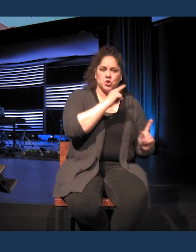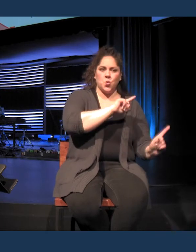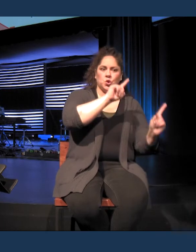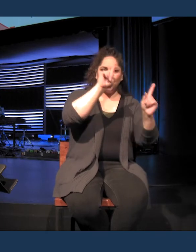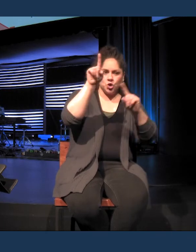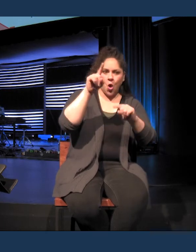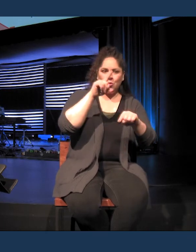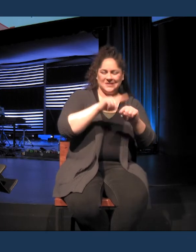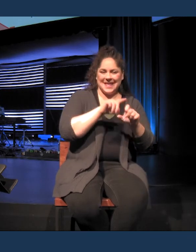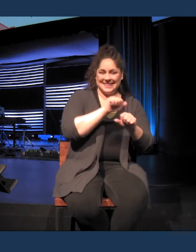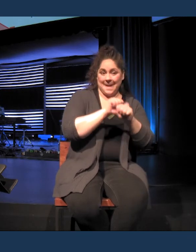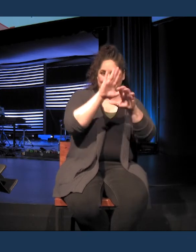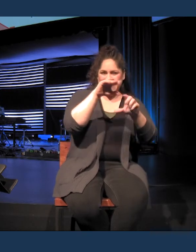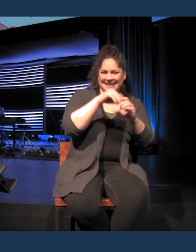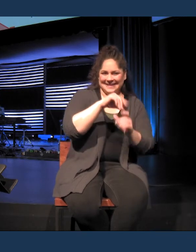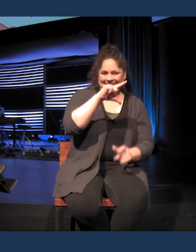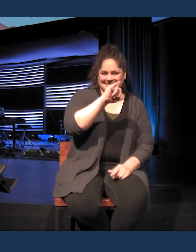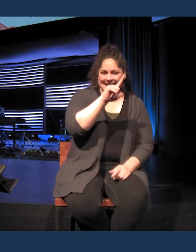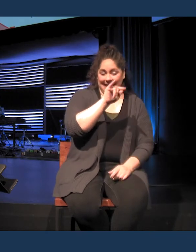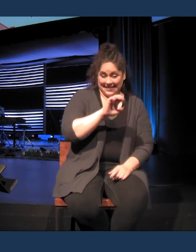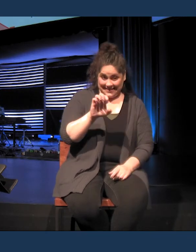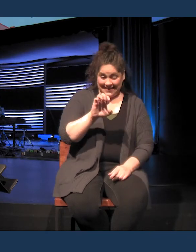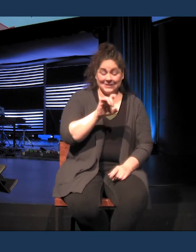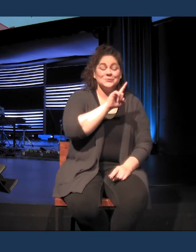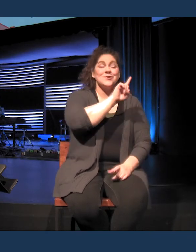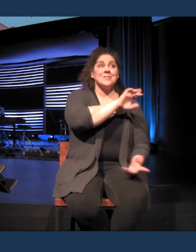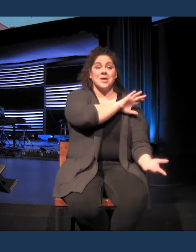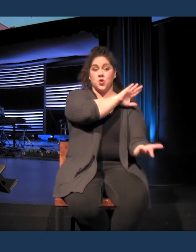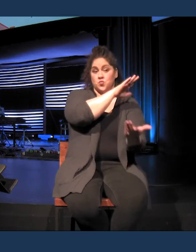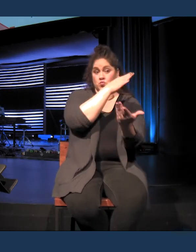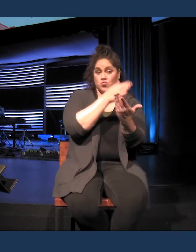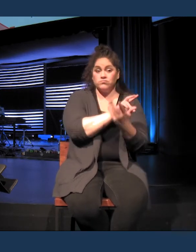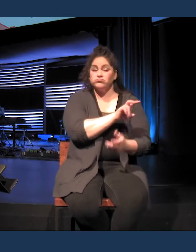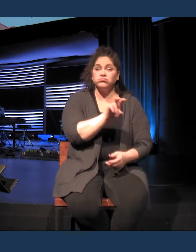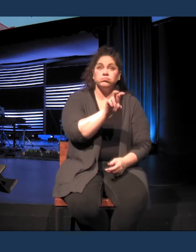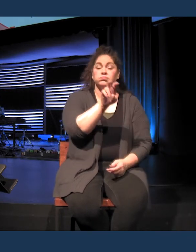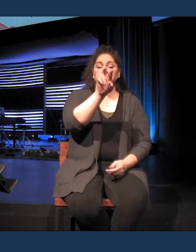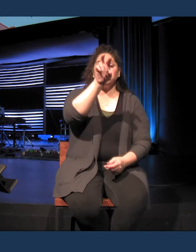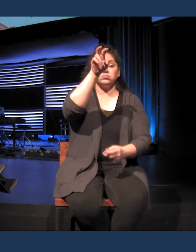them to go. When they saw him,